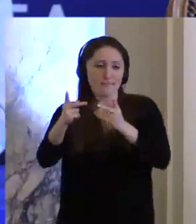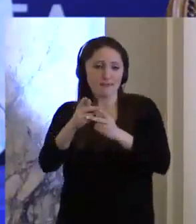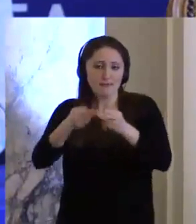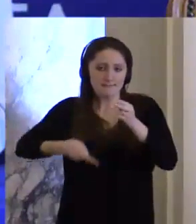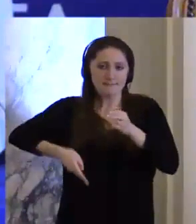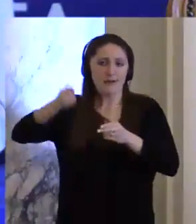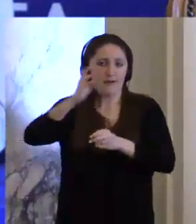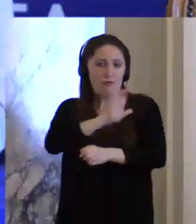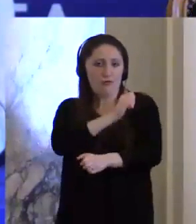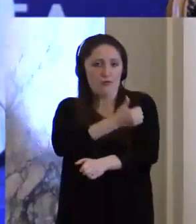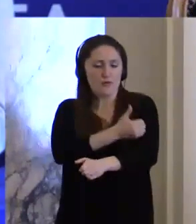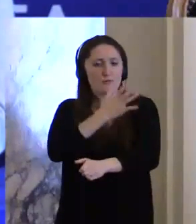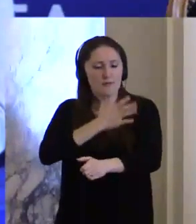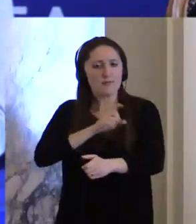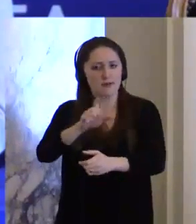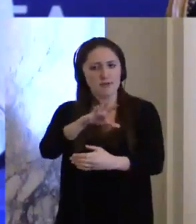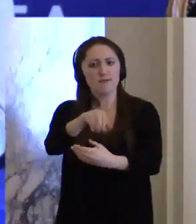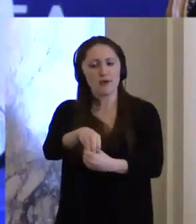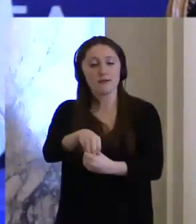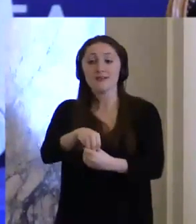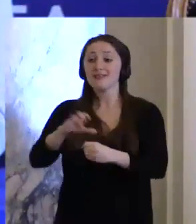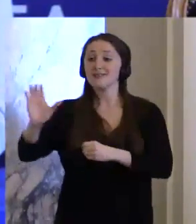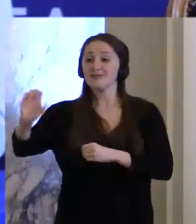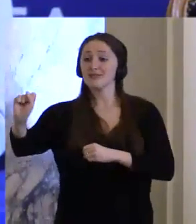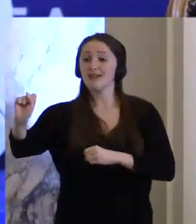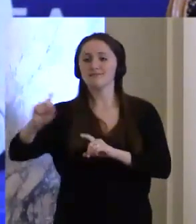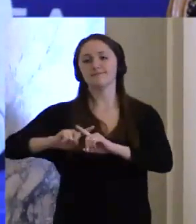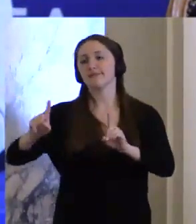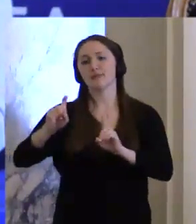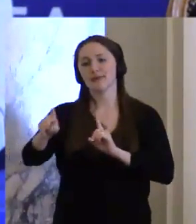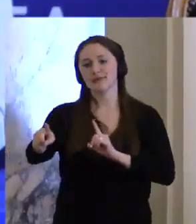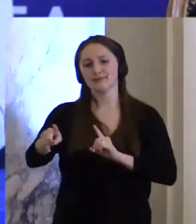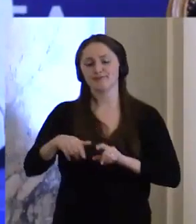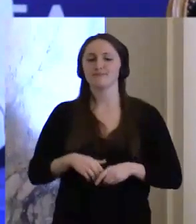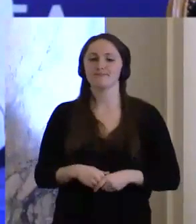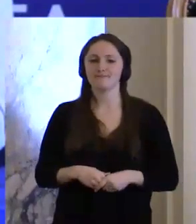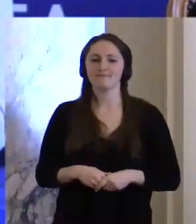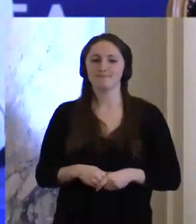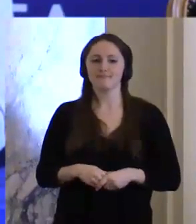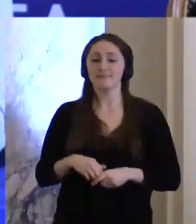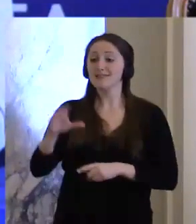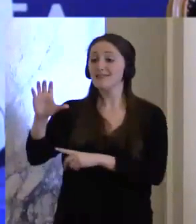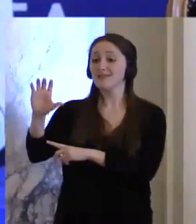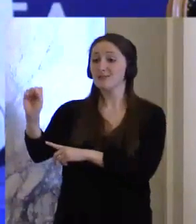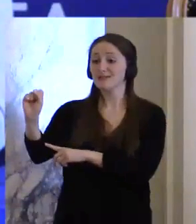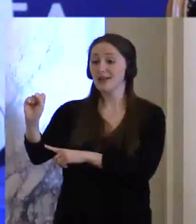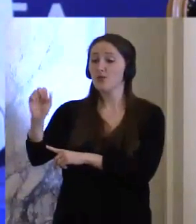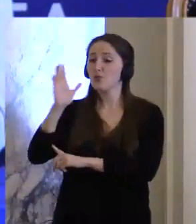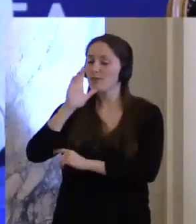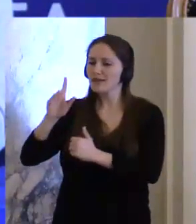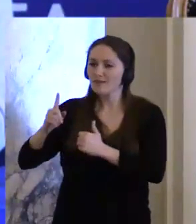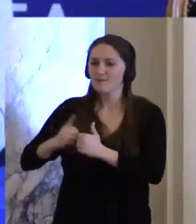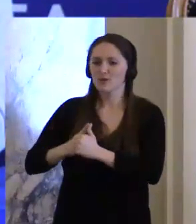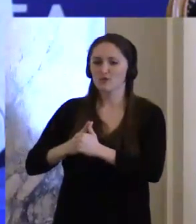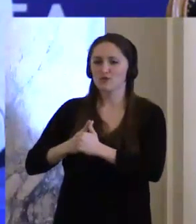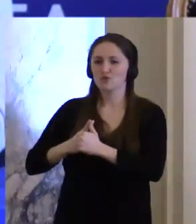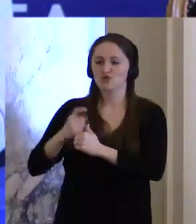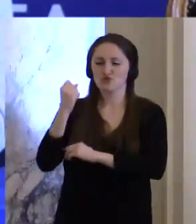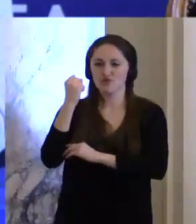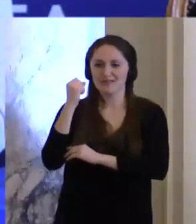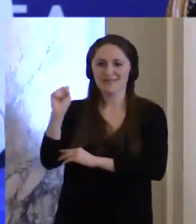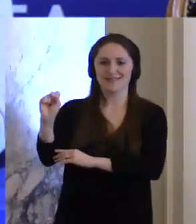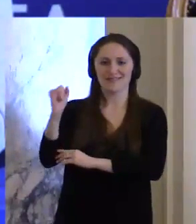a different question when it comes to civil society. And I think civil society will be the first to resist